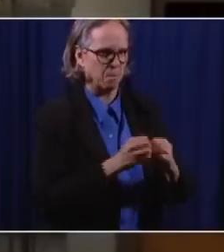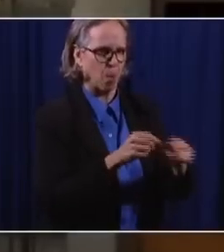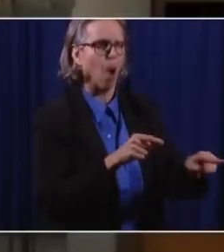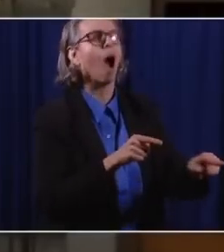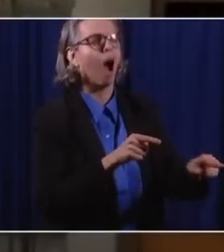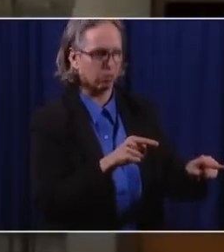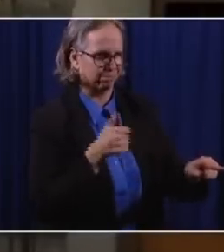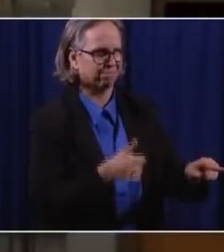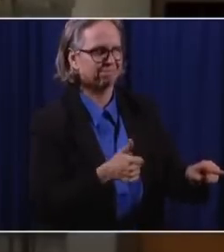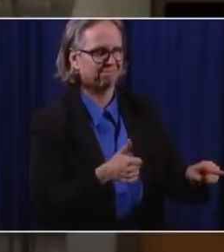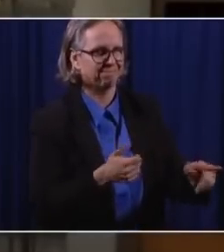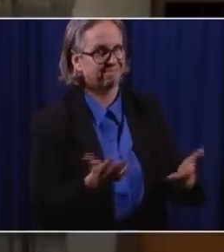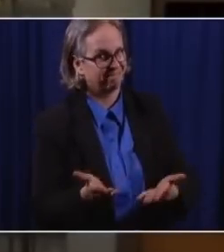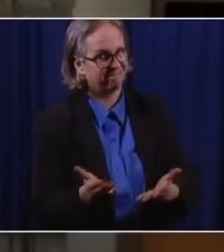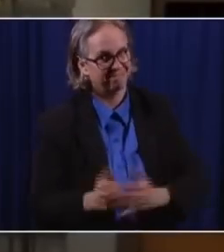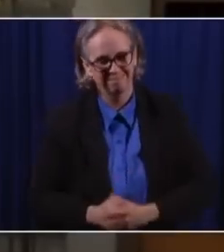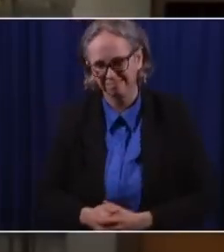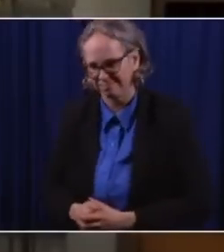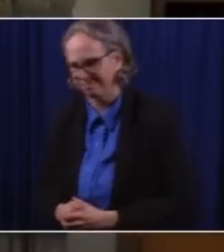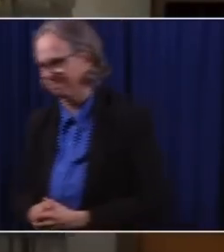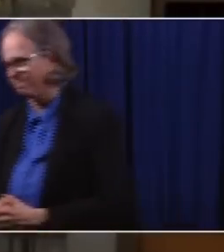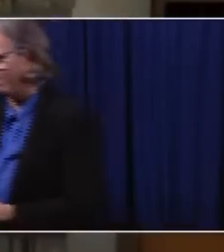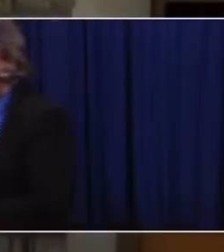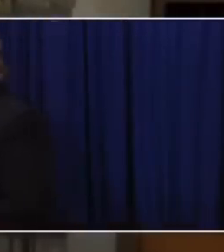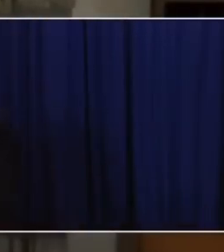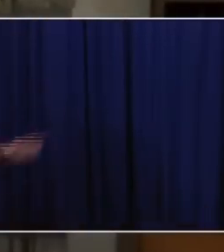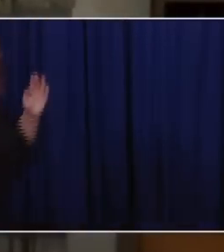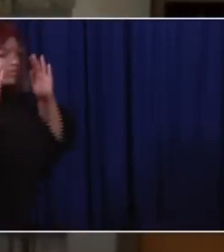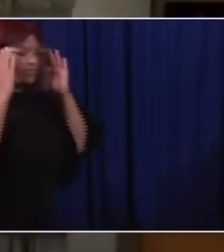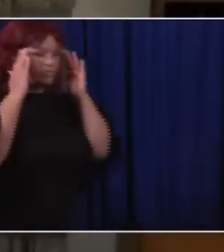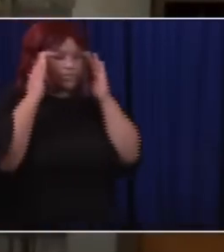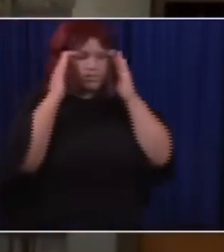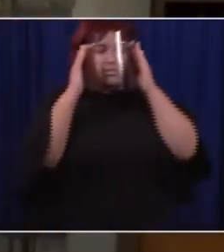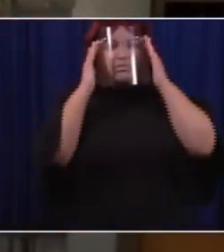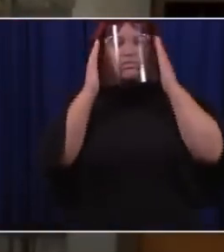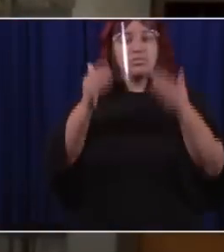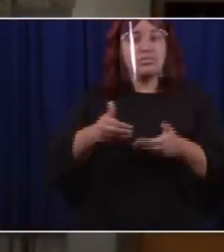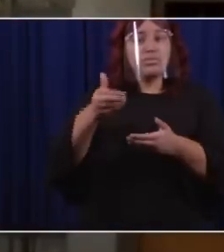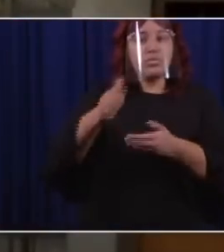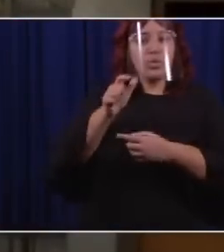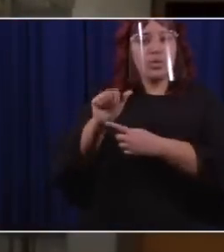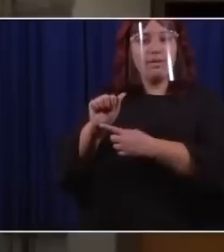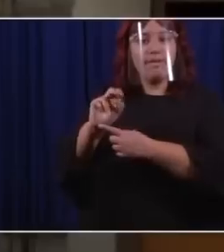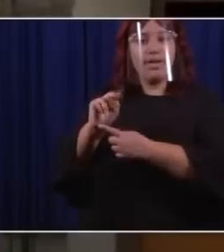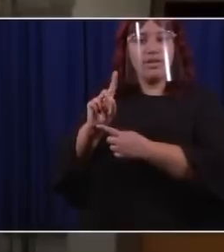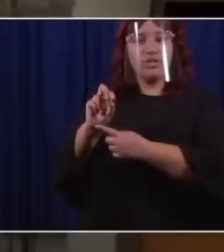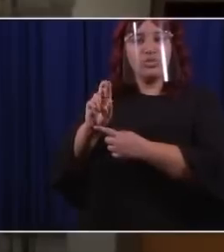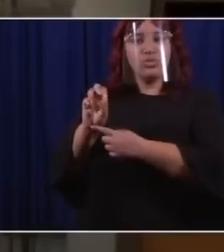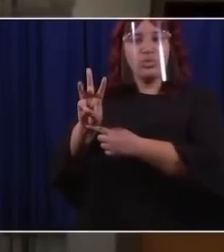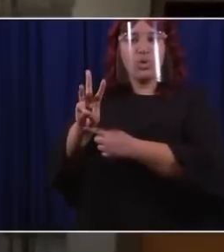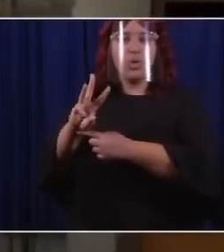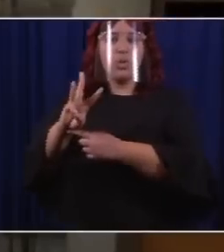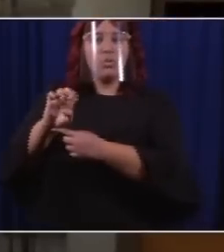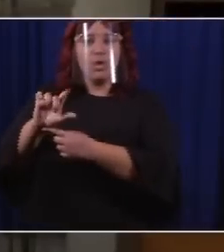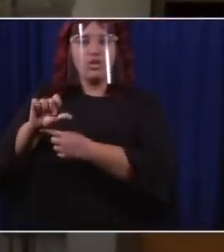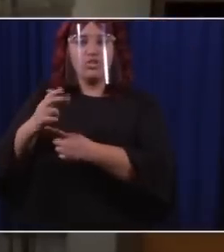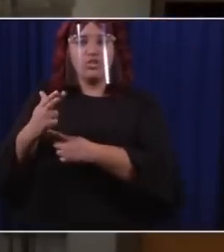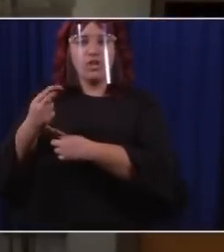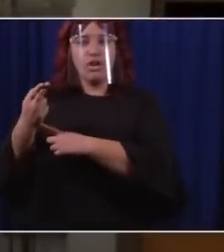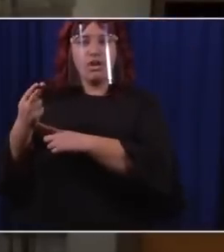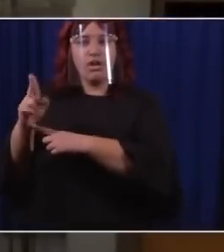at the Associated Press. Hi, Governor. Andrew? I wanted to ask about